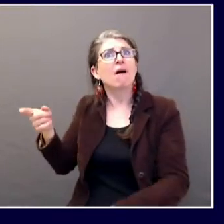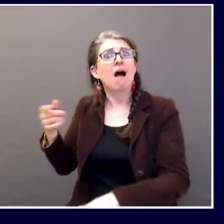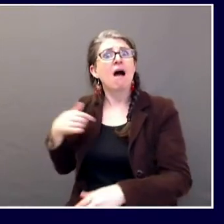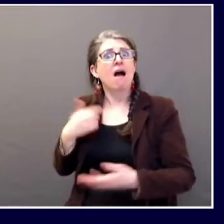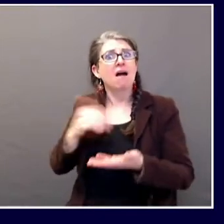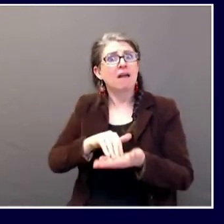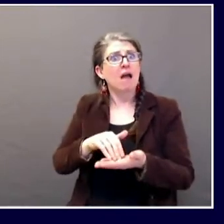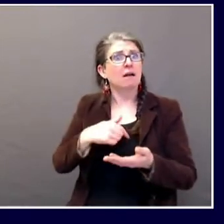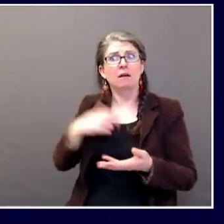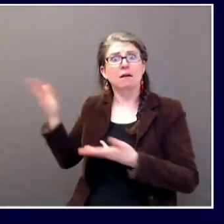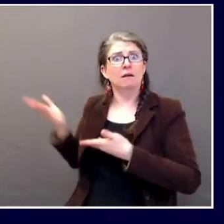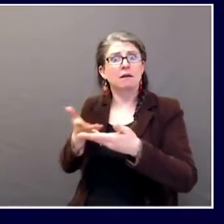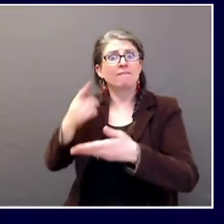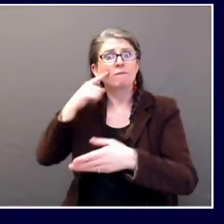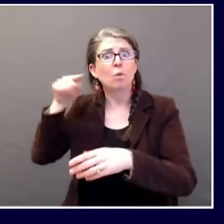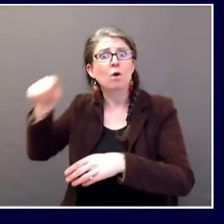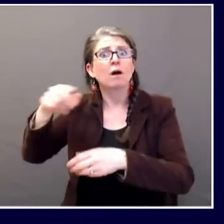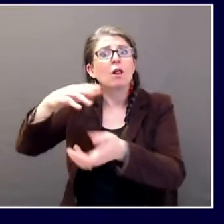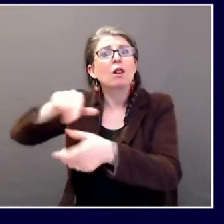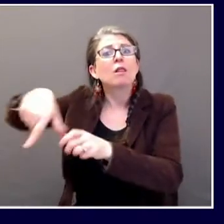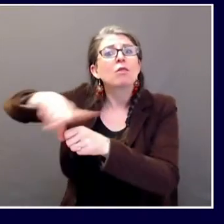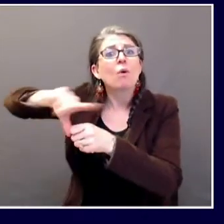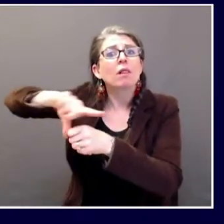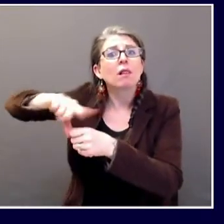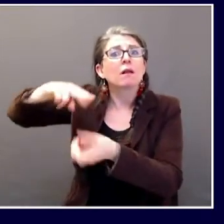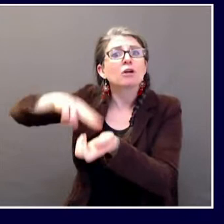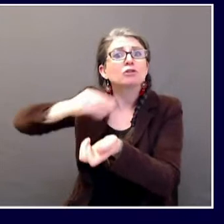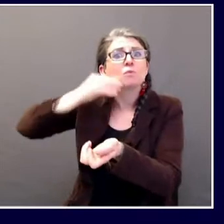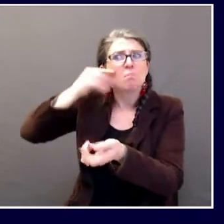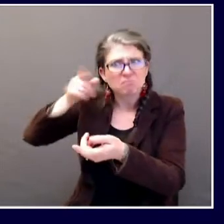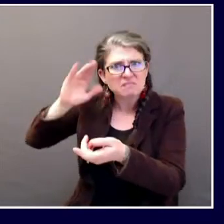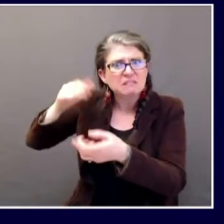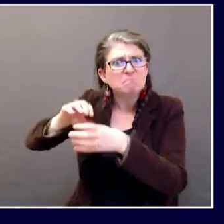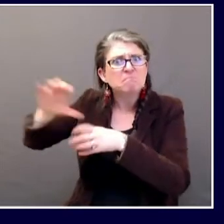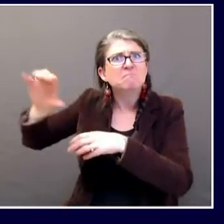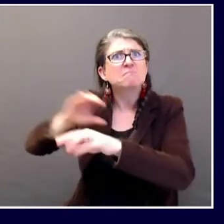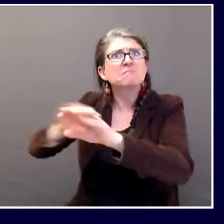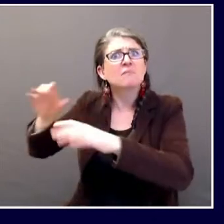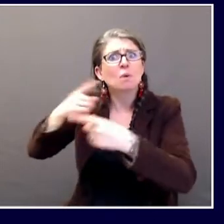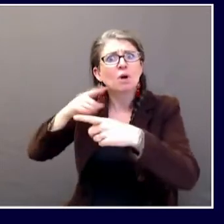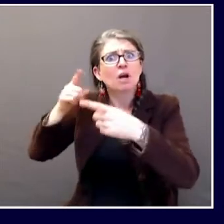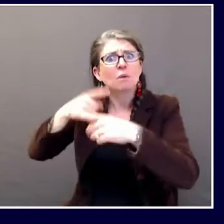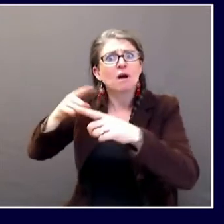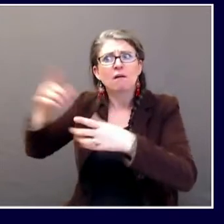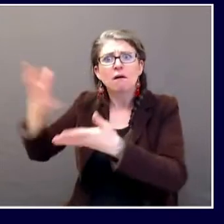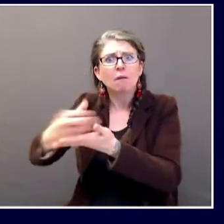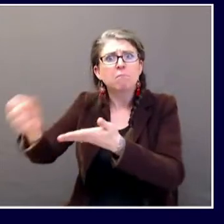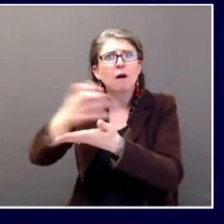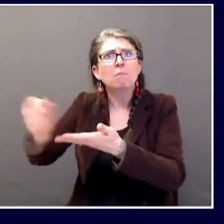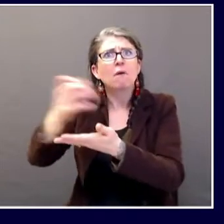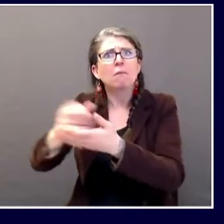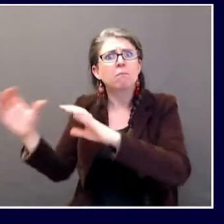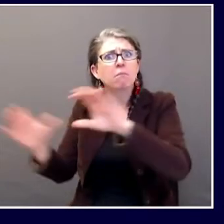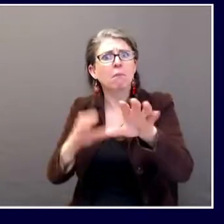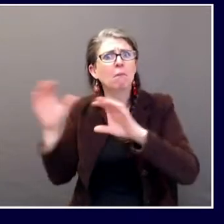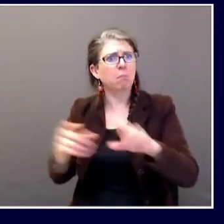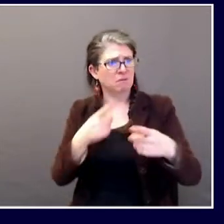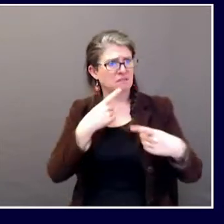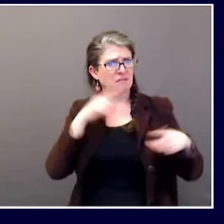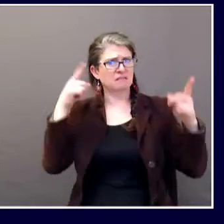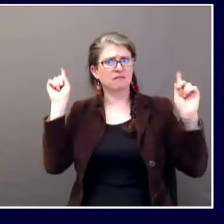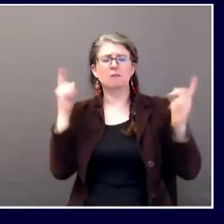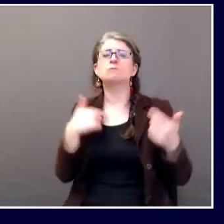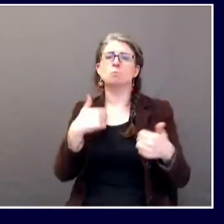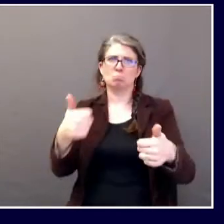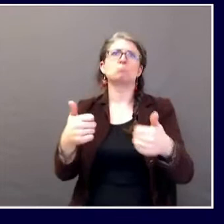commercial pharmacies and toward independent pharmacies over the next coming days. I don't know that there is a